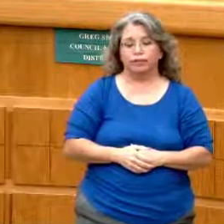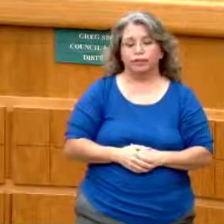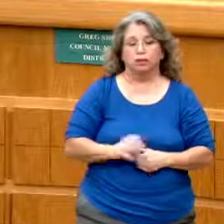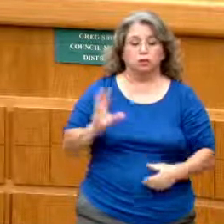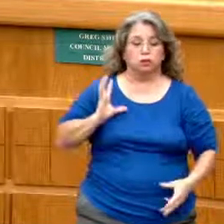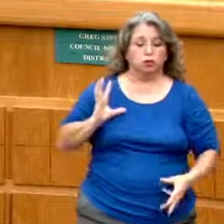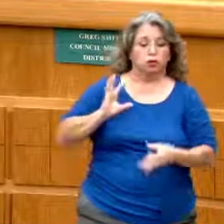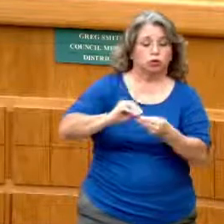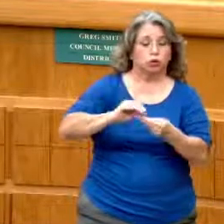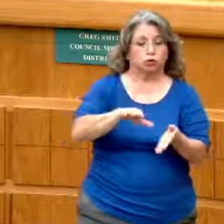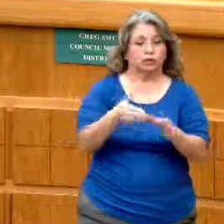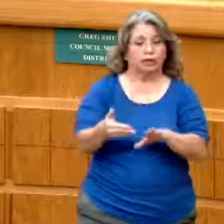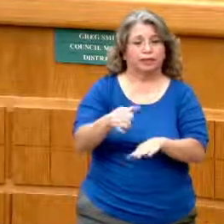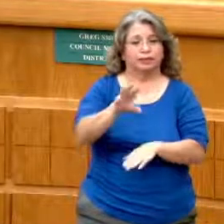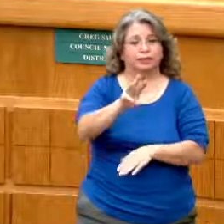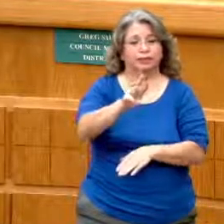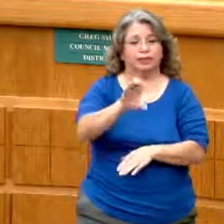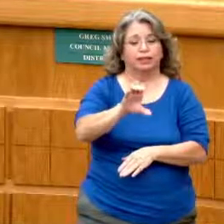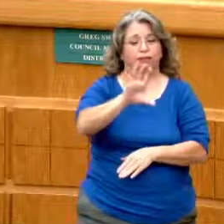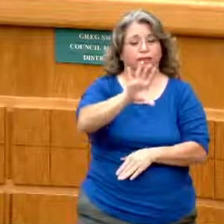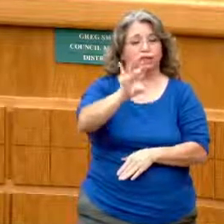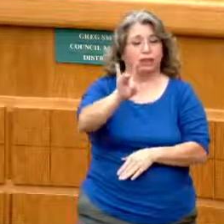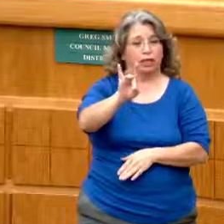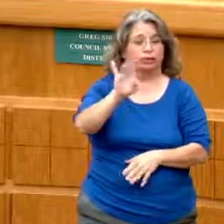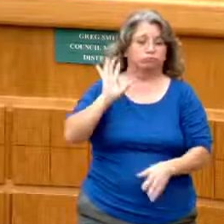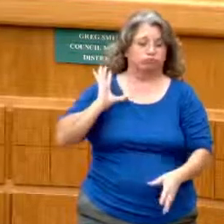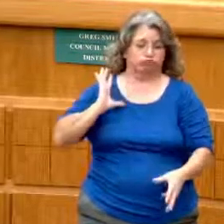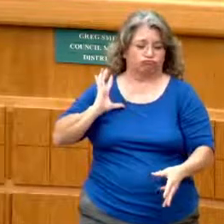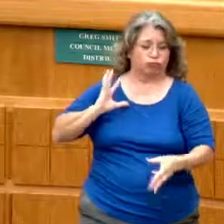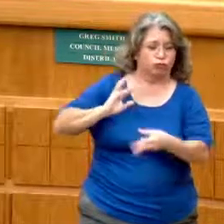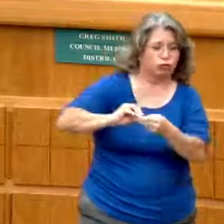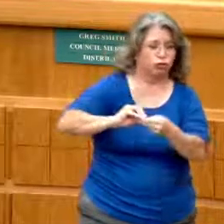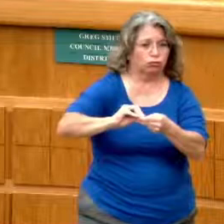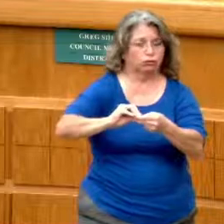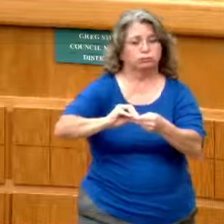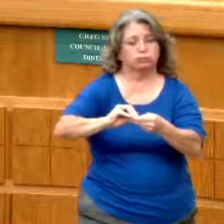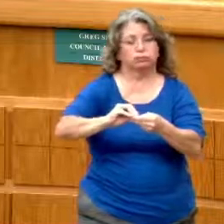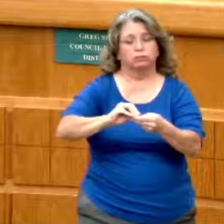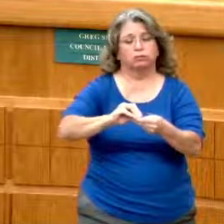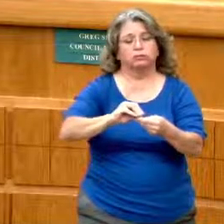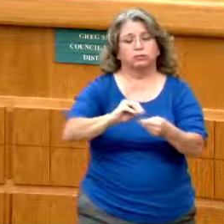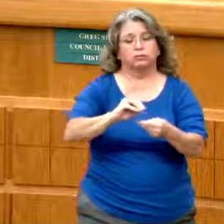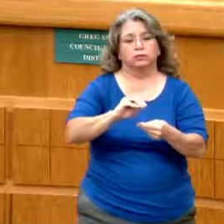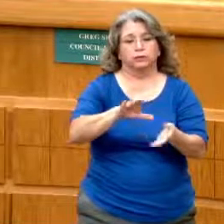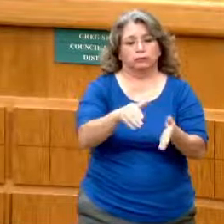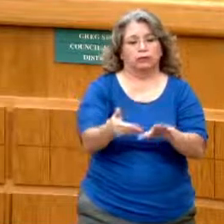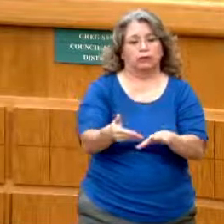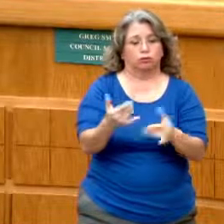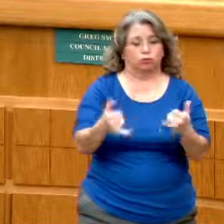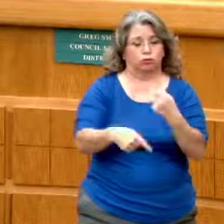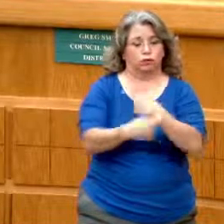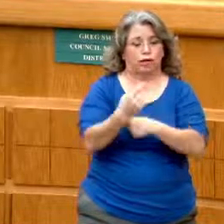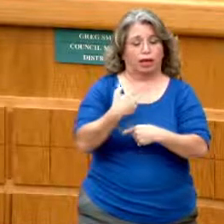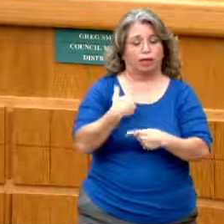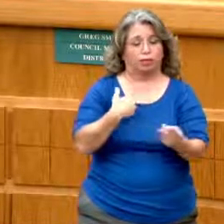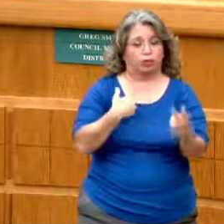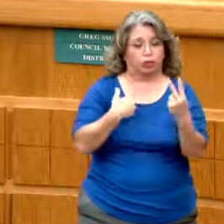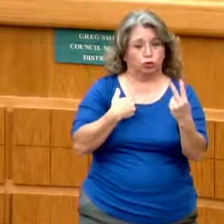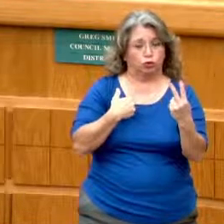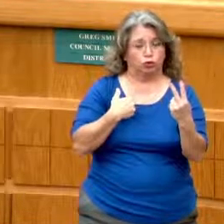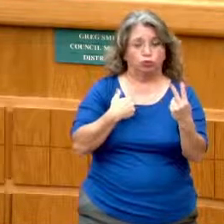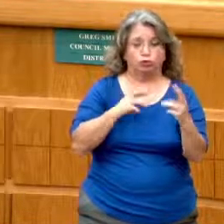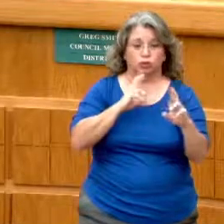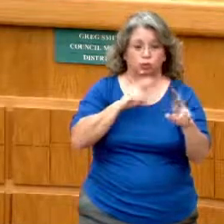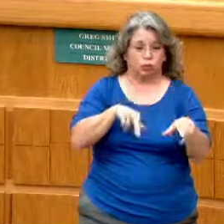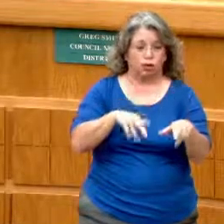is 658 total cumulative deaths in Nueces County. Today we had 2 deaths. My condolences